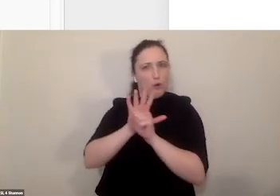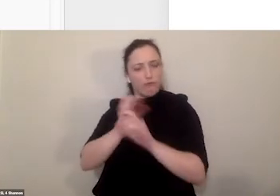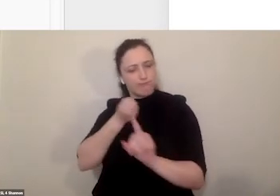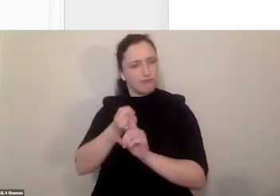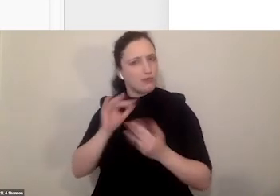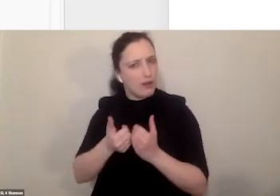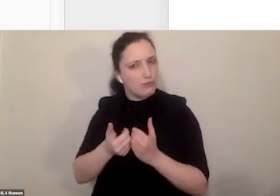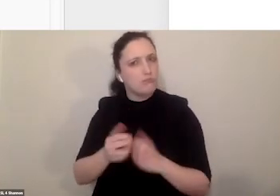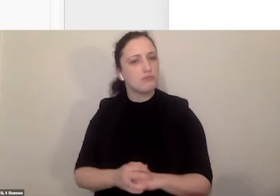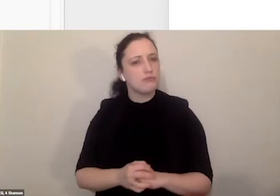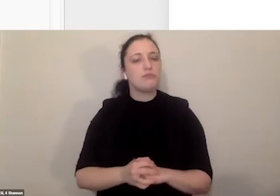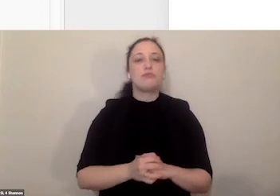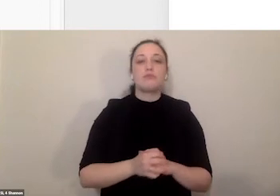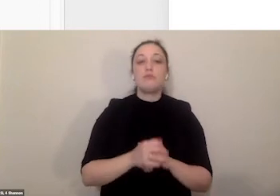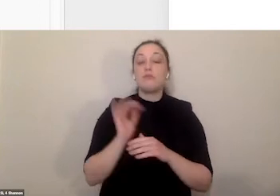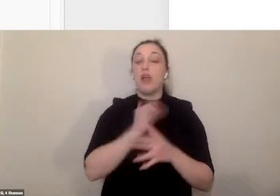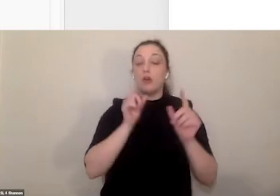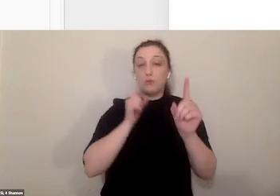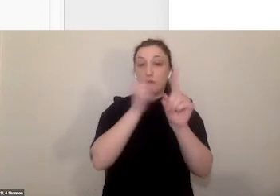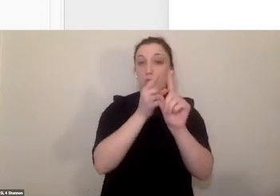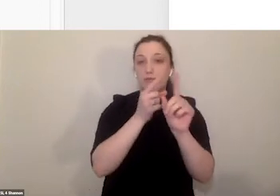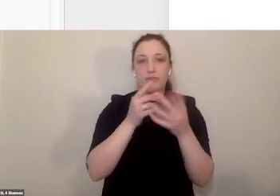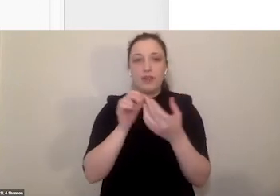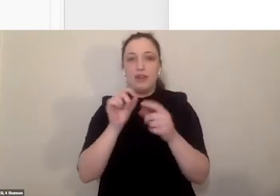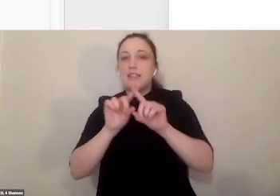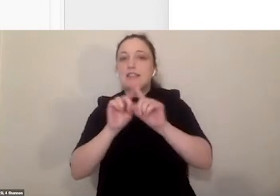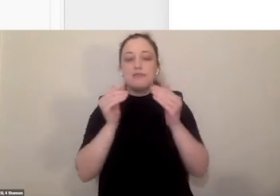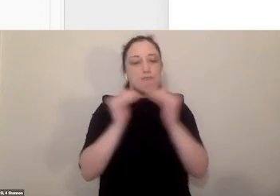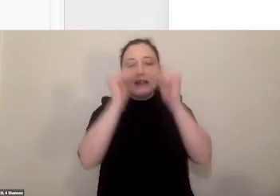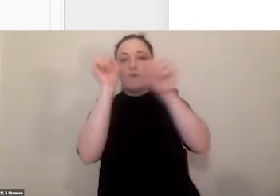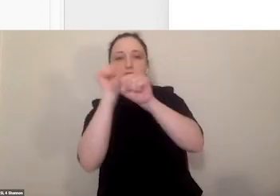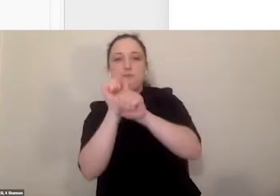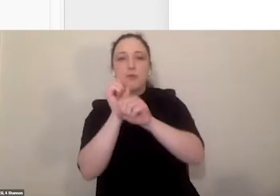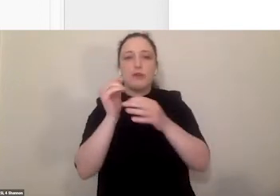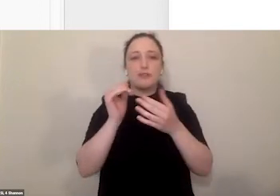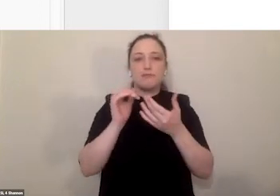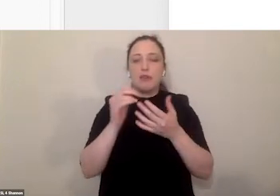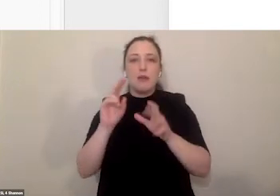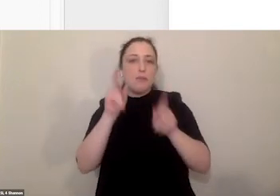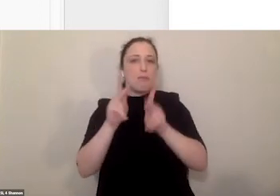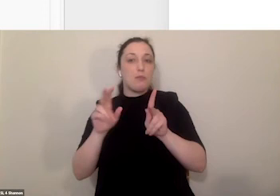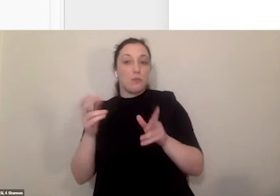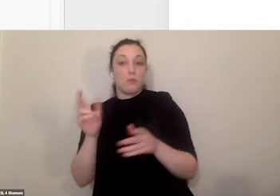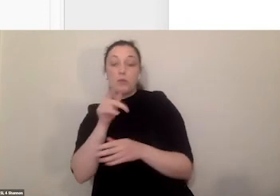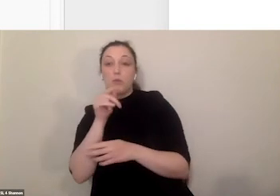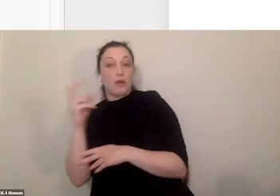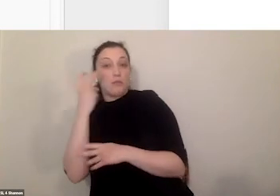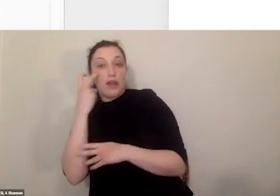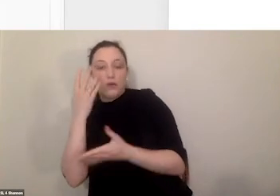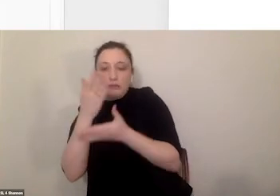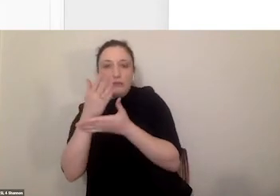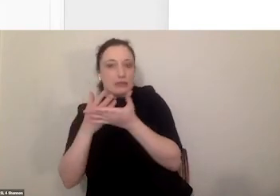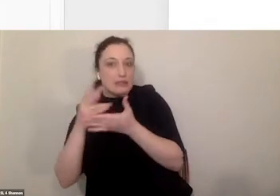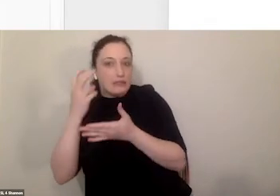identify the level of employment, areas where people were employed, and barriers to employment for people who are blind or partially sighted in the participating countries. As we